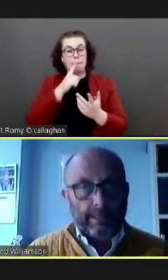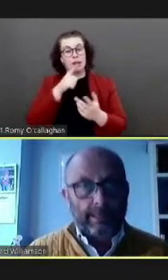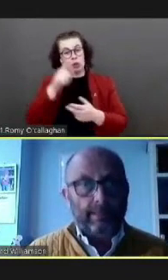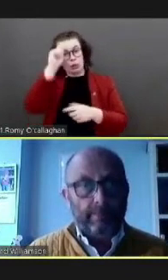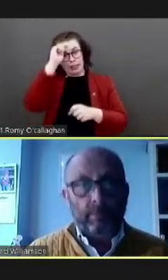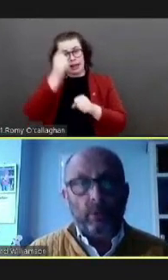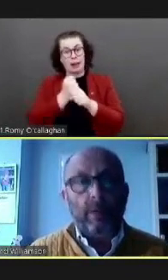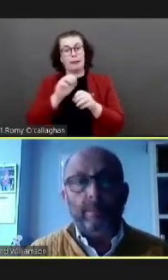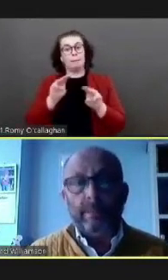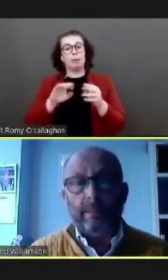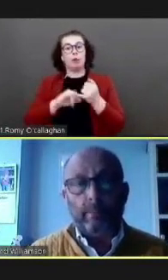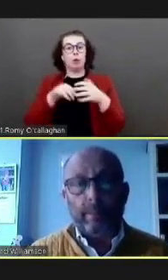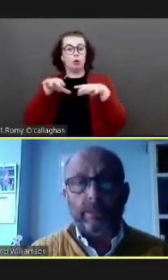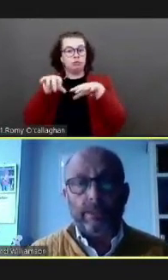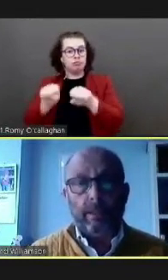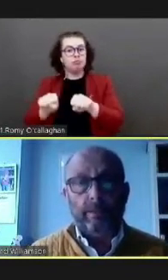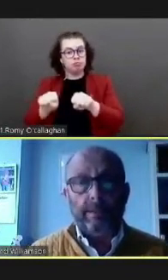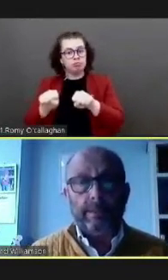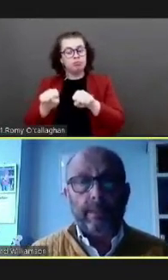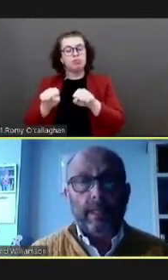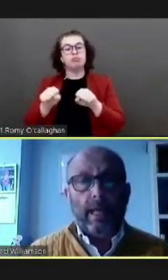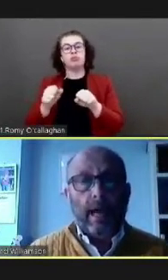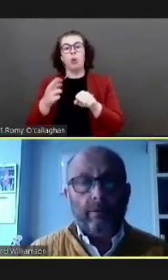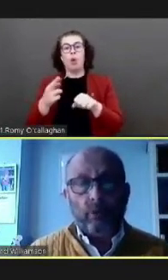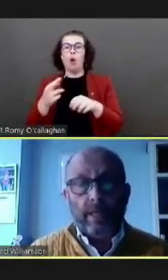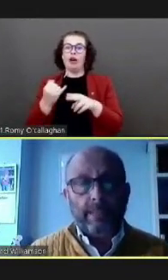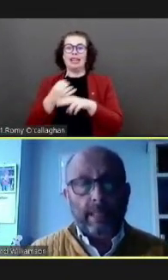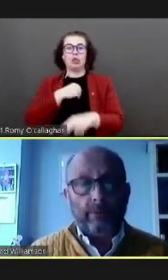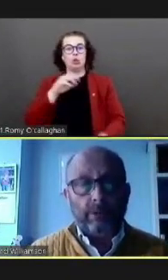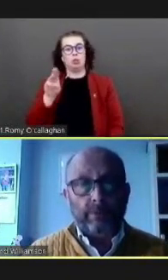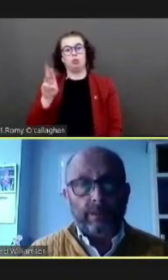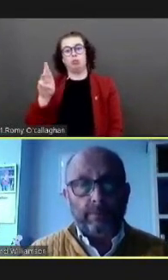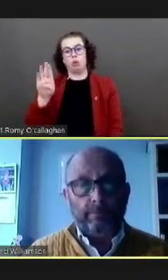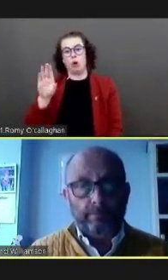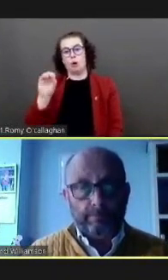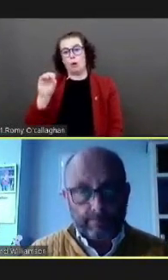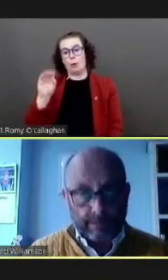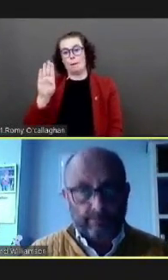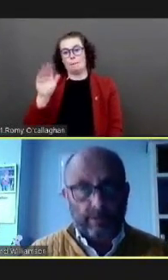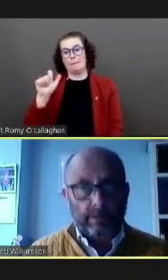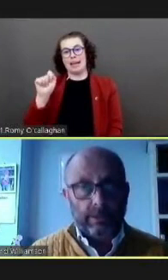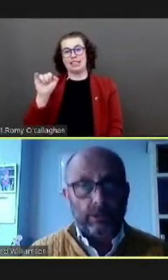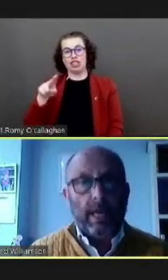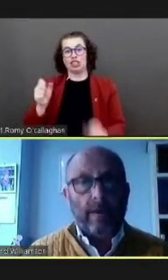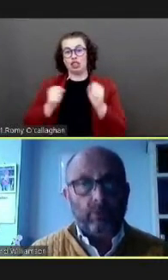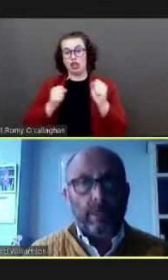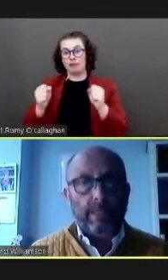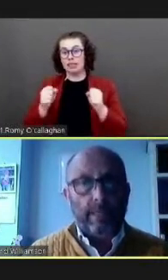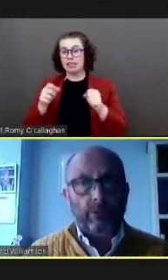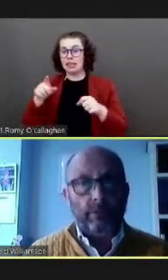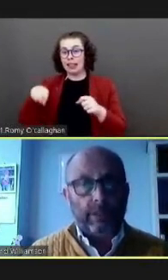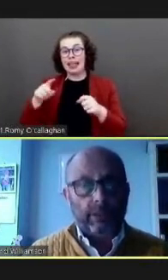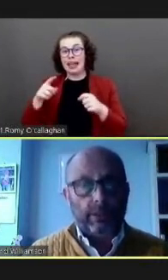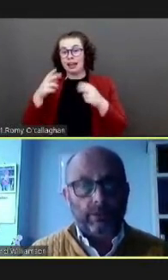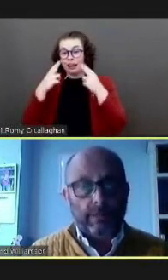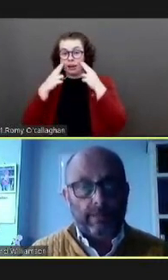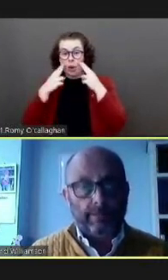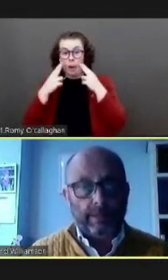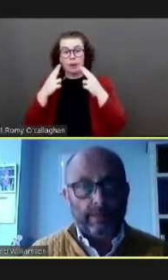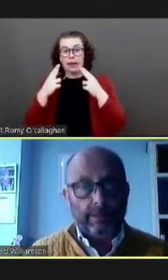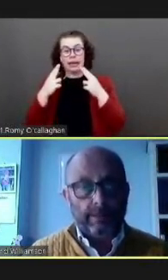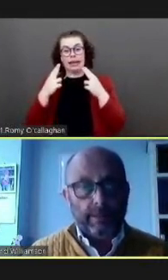custody settings and people who come into the probation service have greater levels of disadvantage, have greater levels of